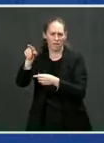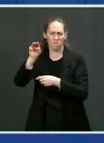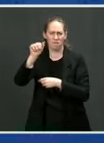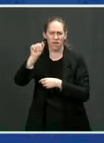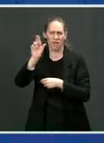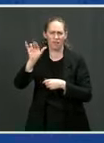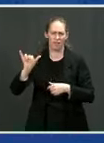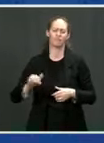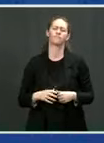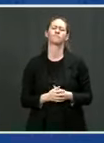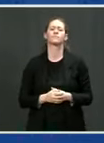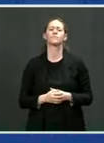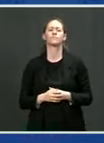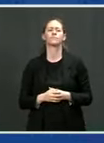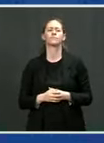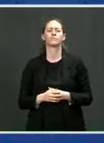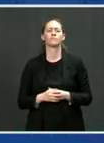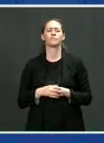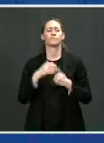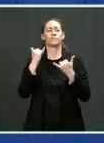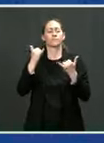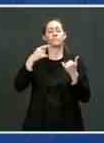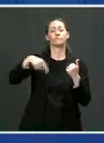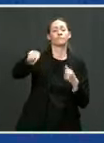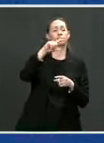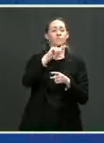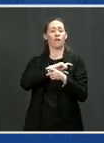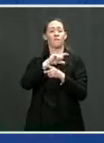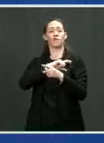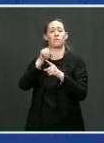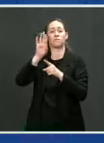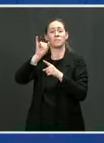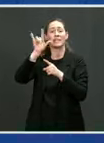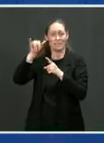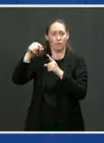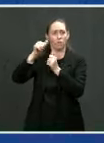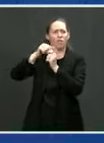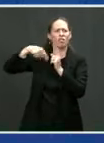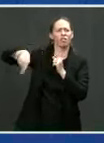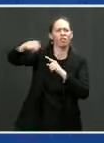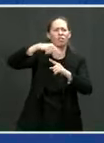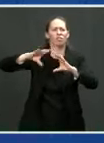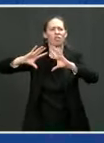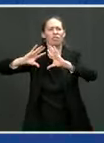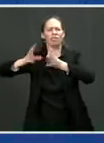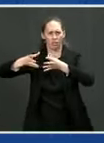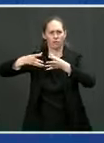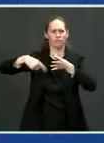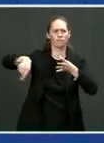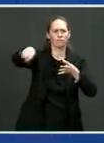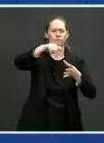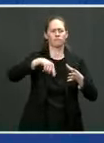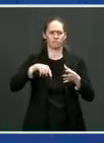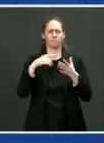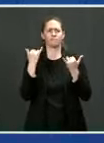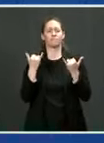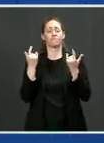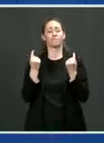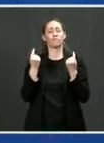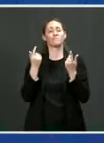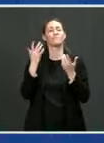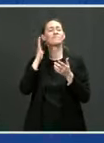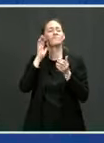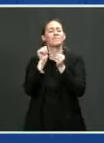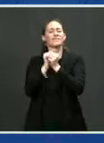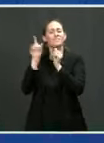That the officers with whom Billy served at the North Barricade were sitting among his family today is a testament